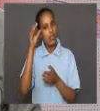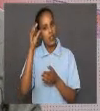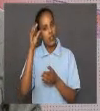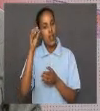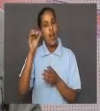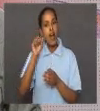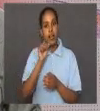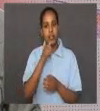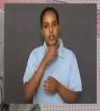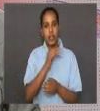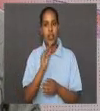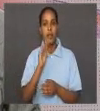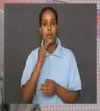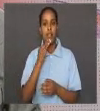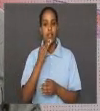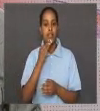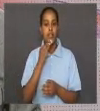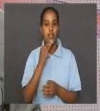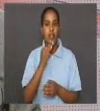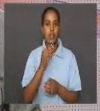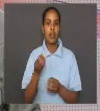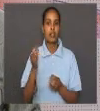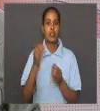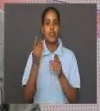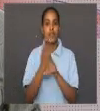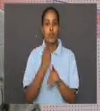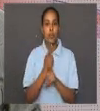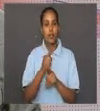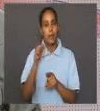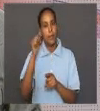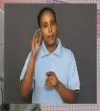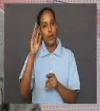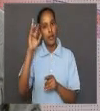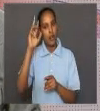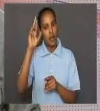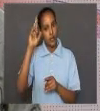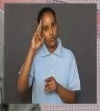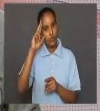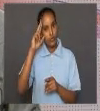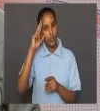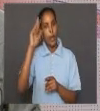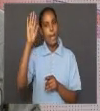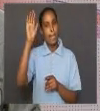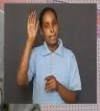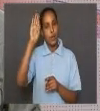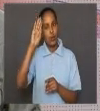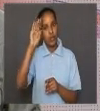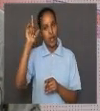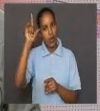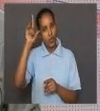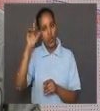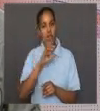of acids and bases as formulated by Arrhenius, Bronsted,